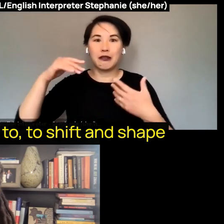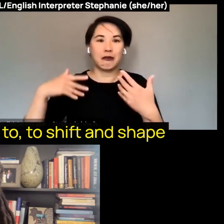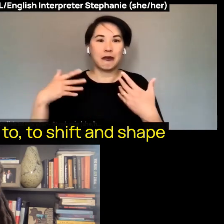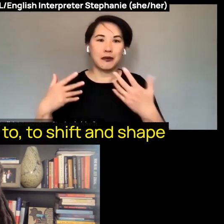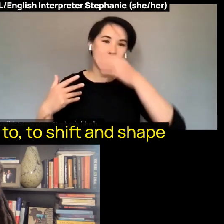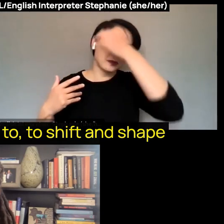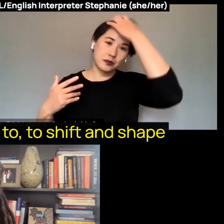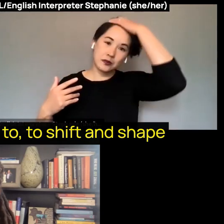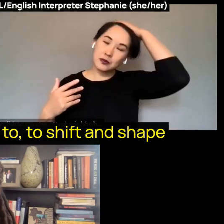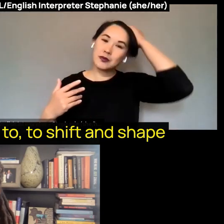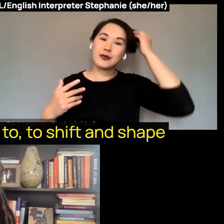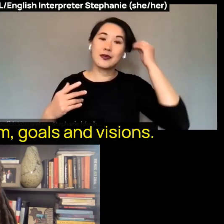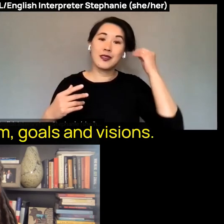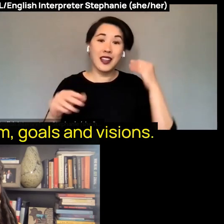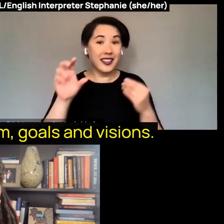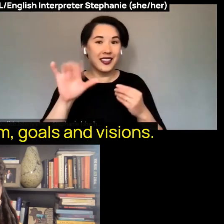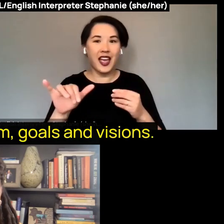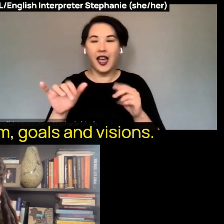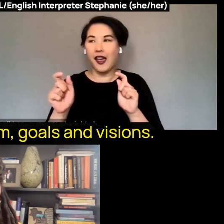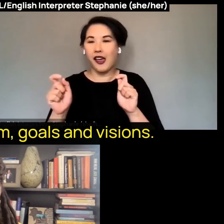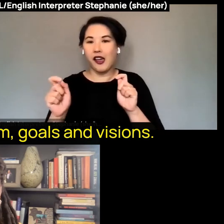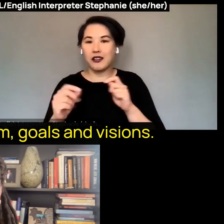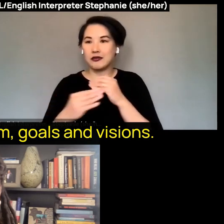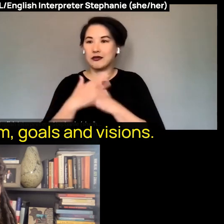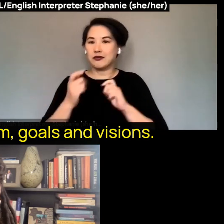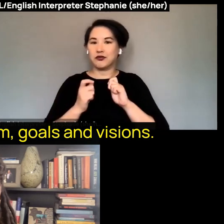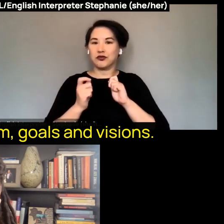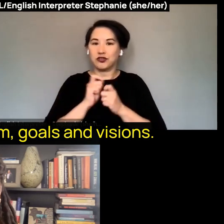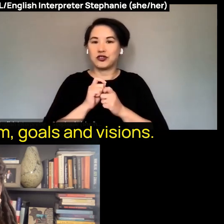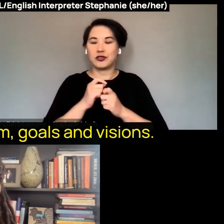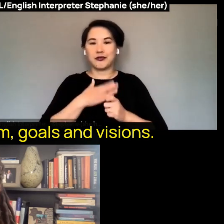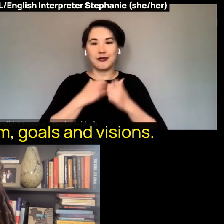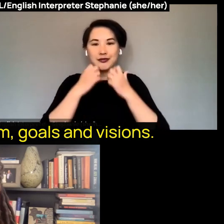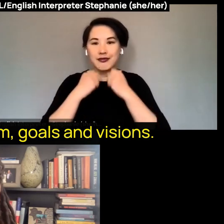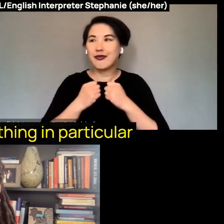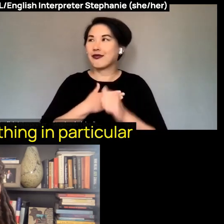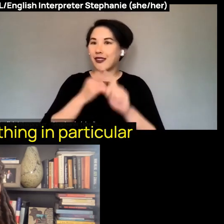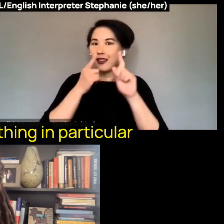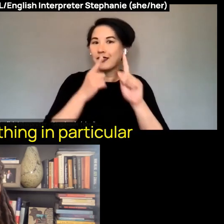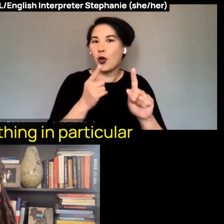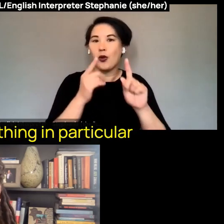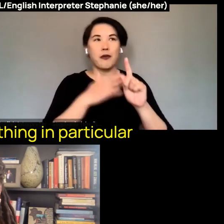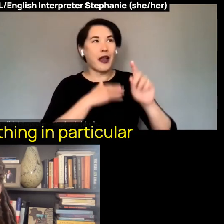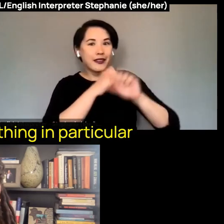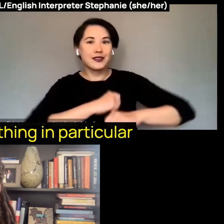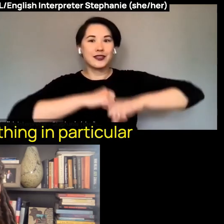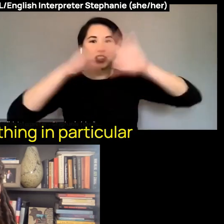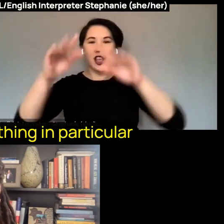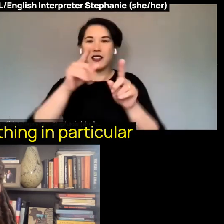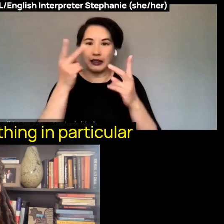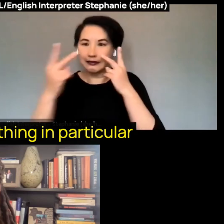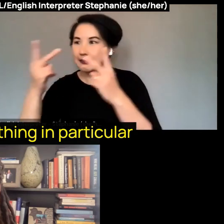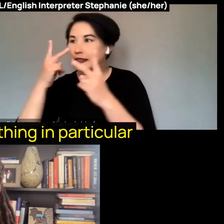to shift and shape kind of our values and goals and visions. And